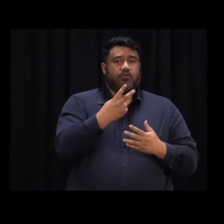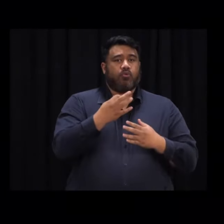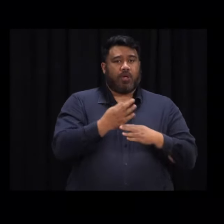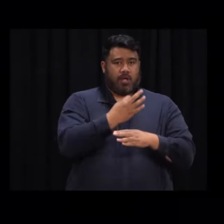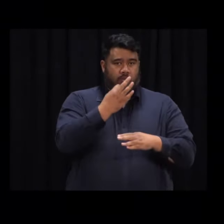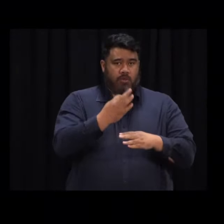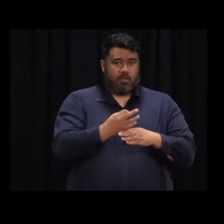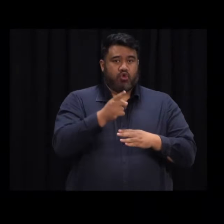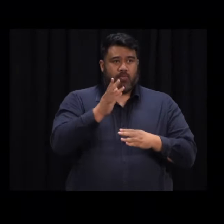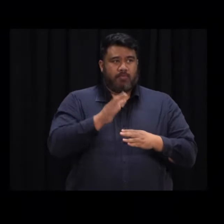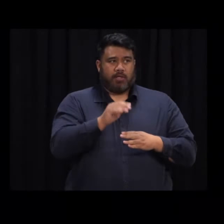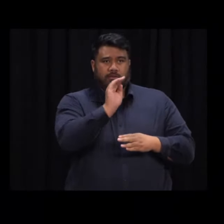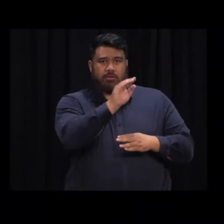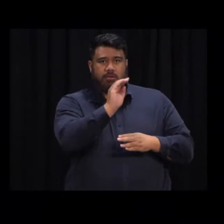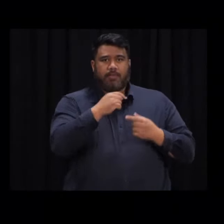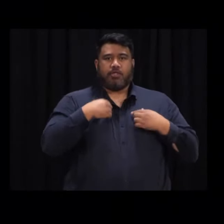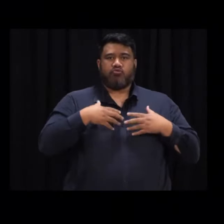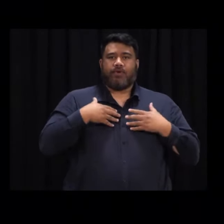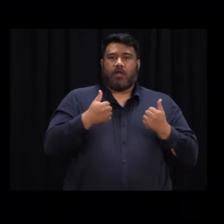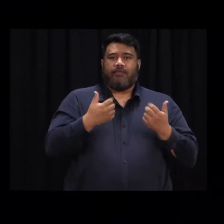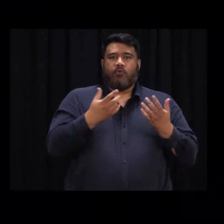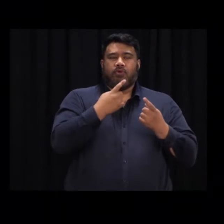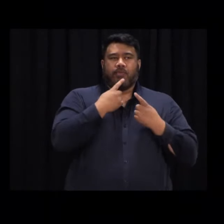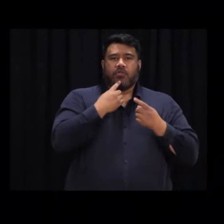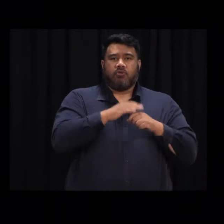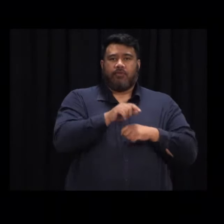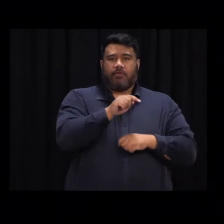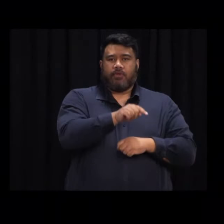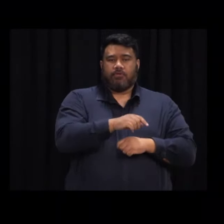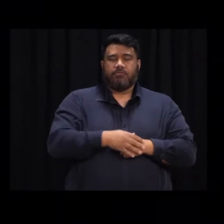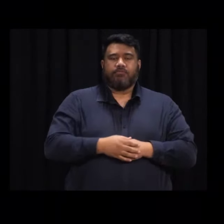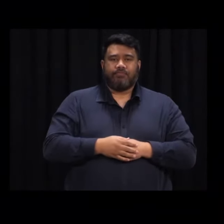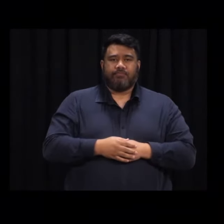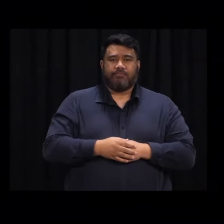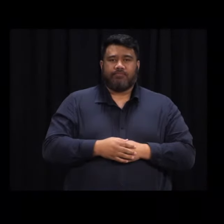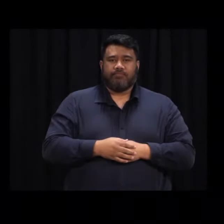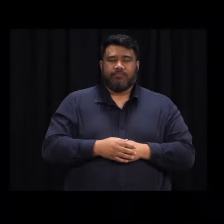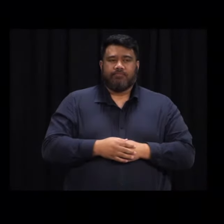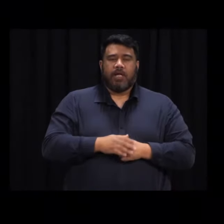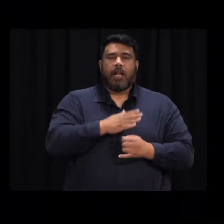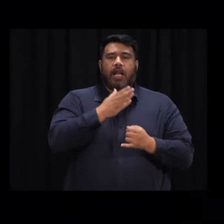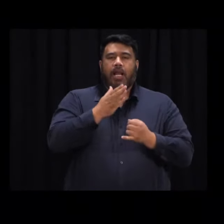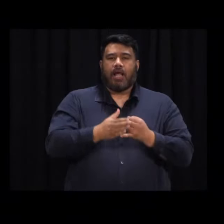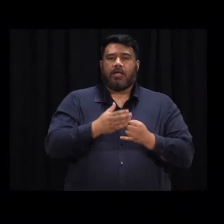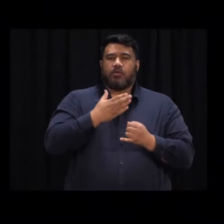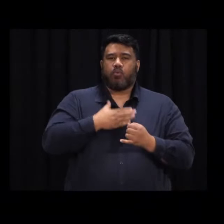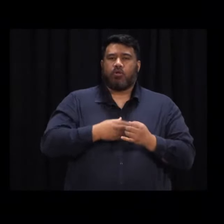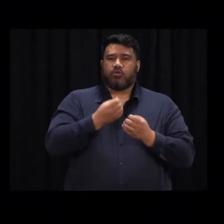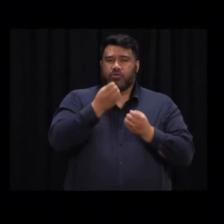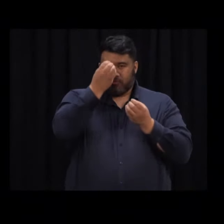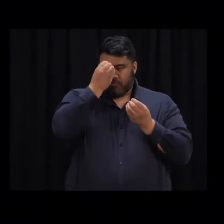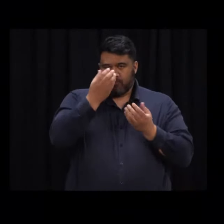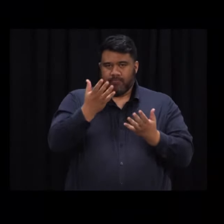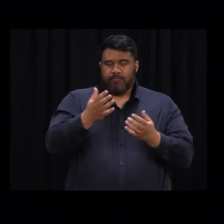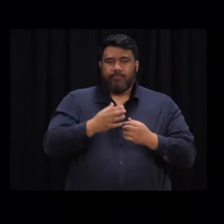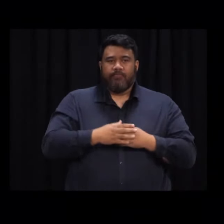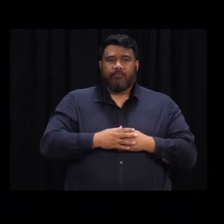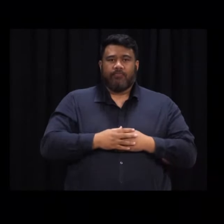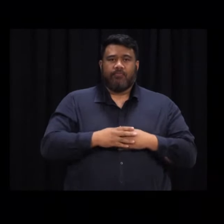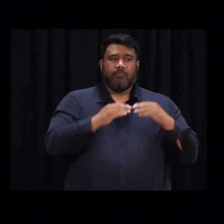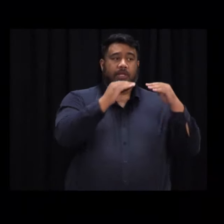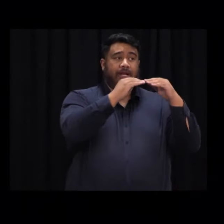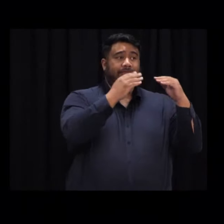Ministry of Health, and this is work we've been signalling for some time. My final word. We are not stepping out of level 4 because